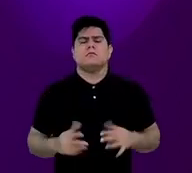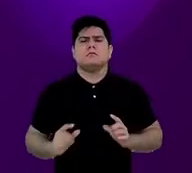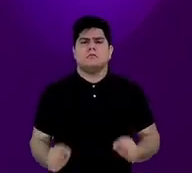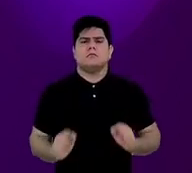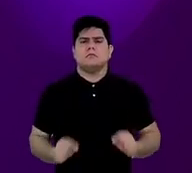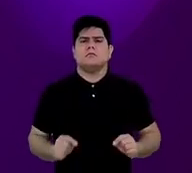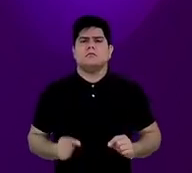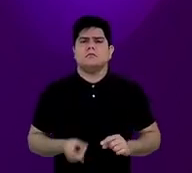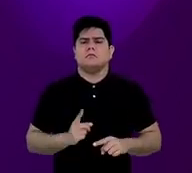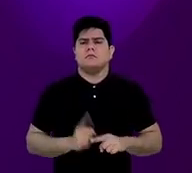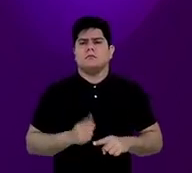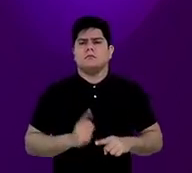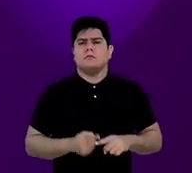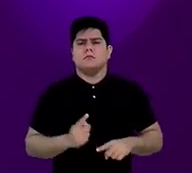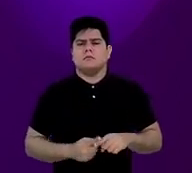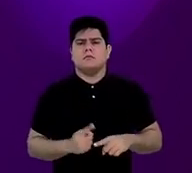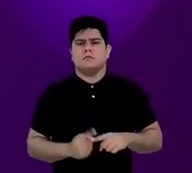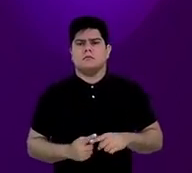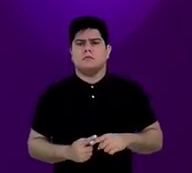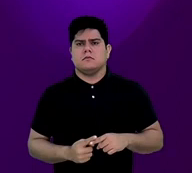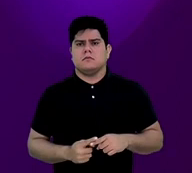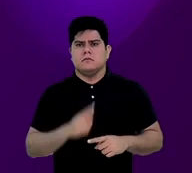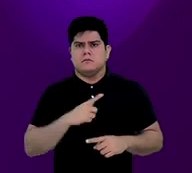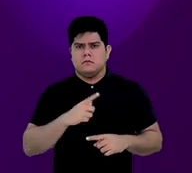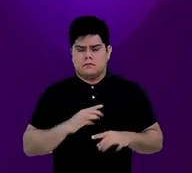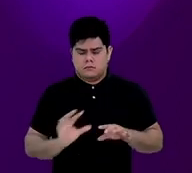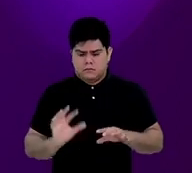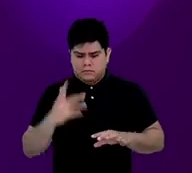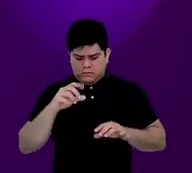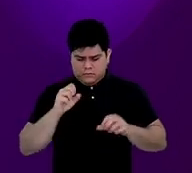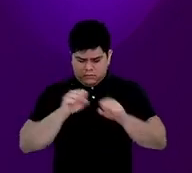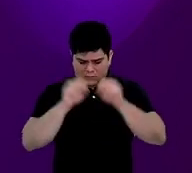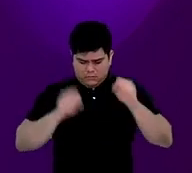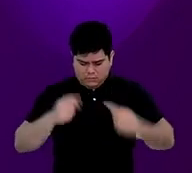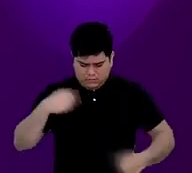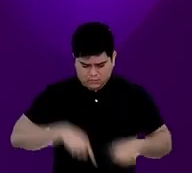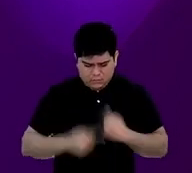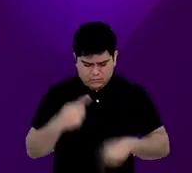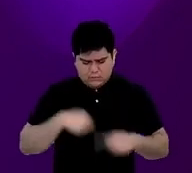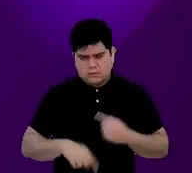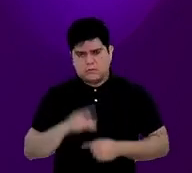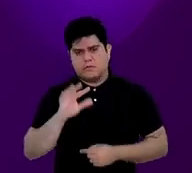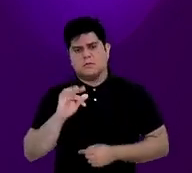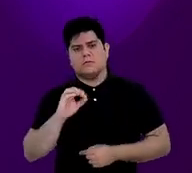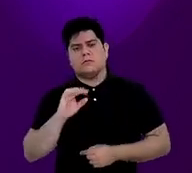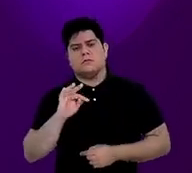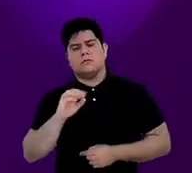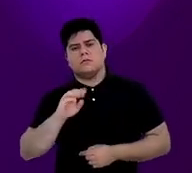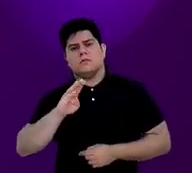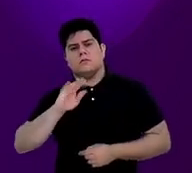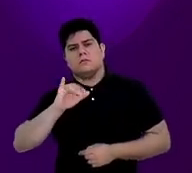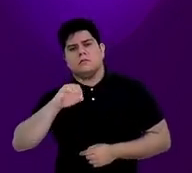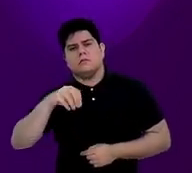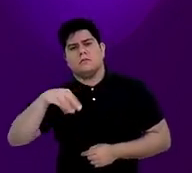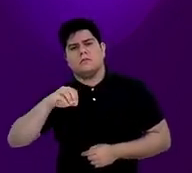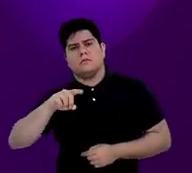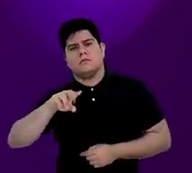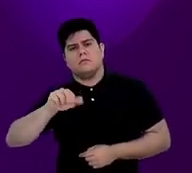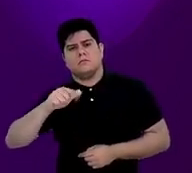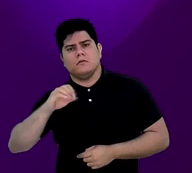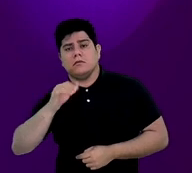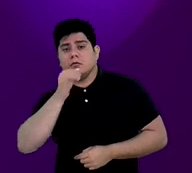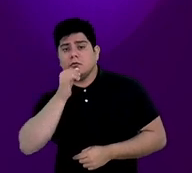effect of photobiomodulation. In other words, why we can shine the light on one part of the body and have effects at